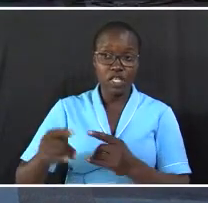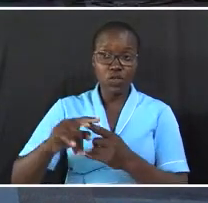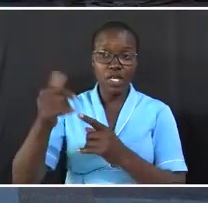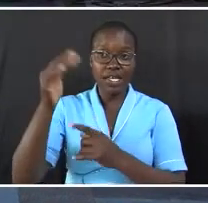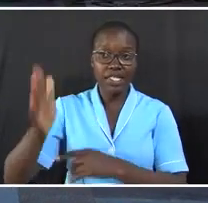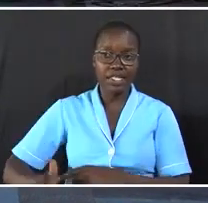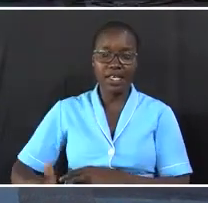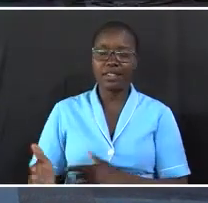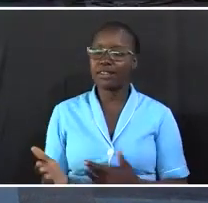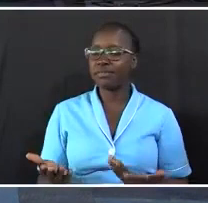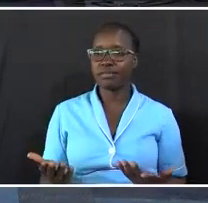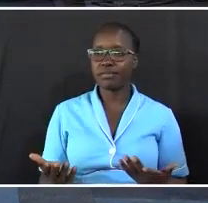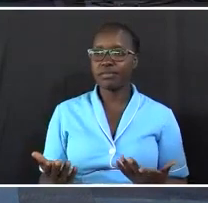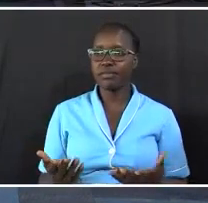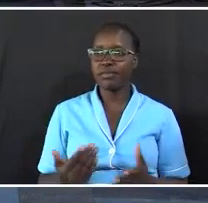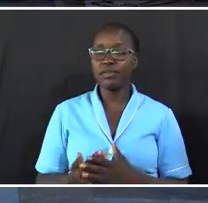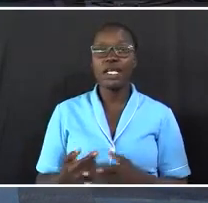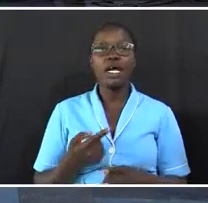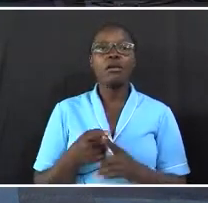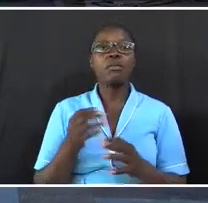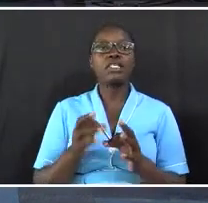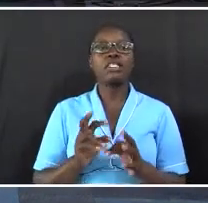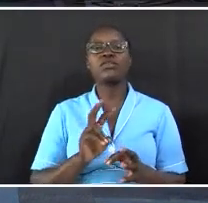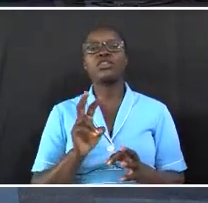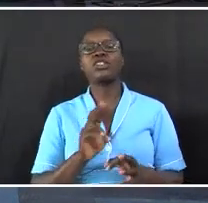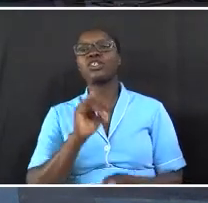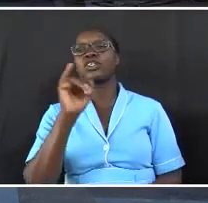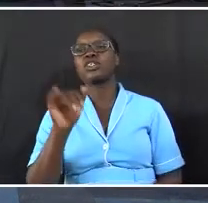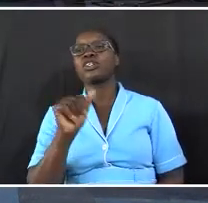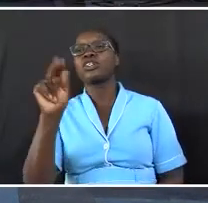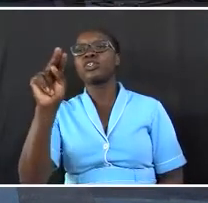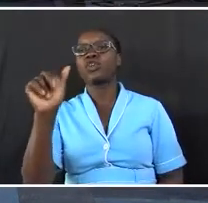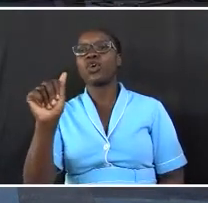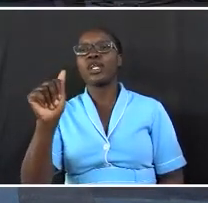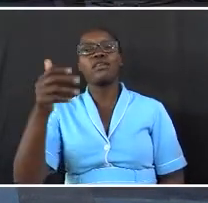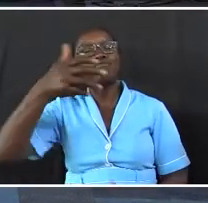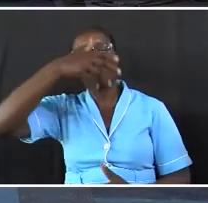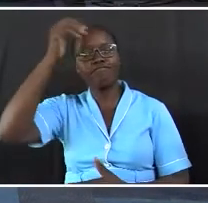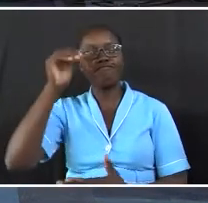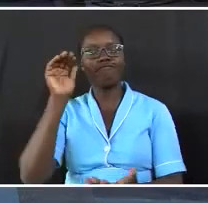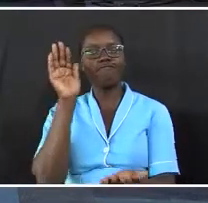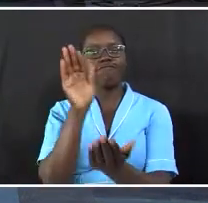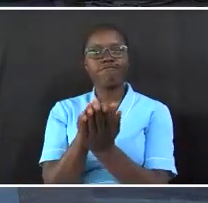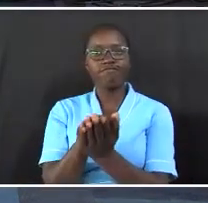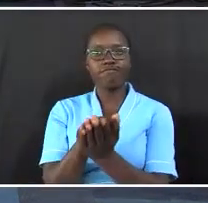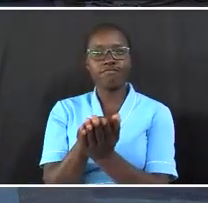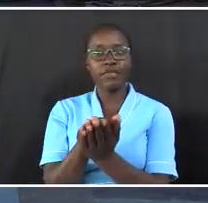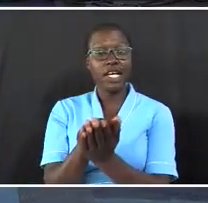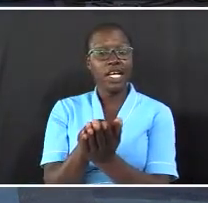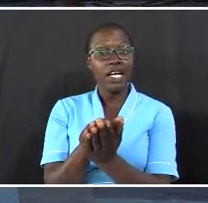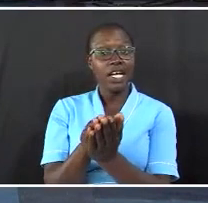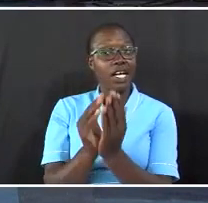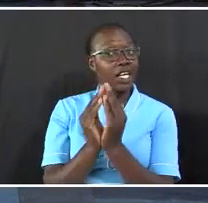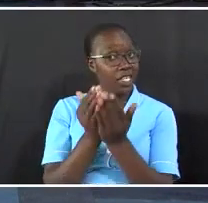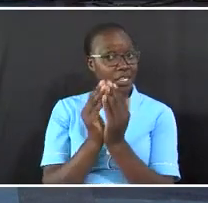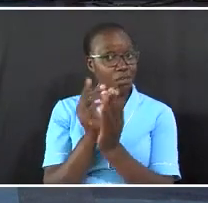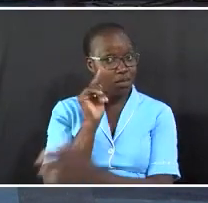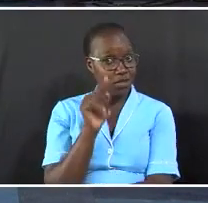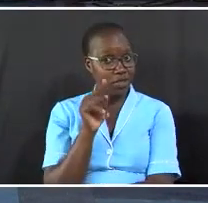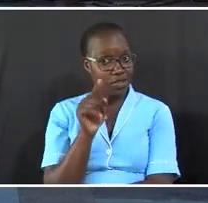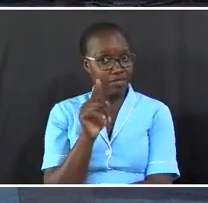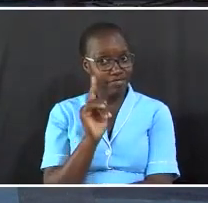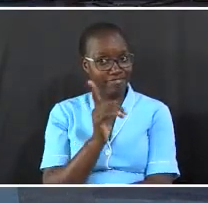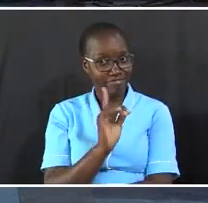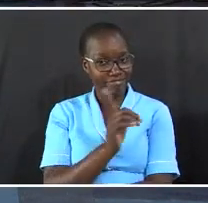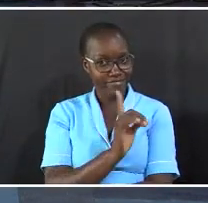other side. But if you see Jonah in your boat, if you see who? Then you